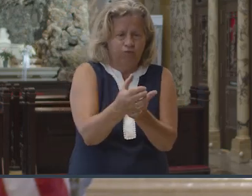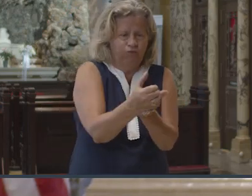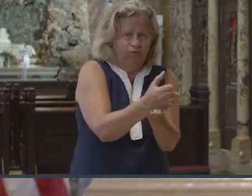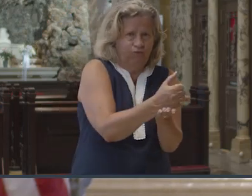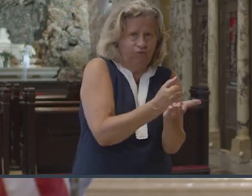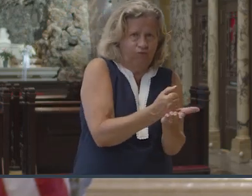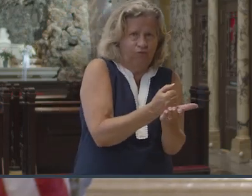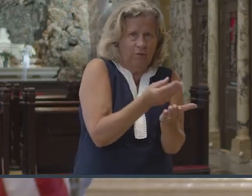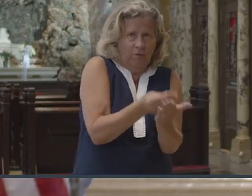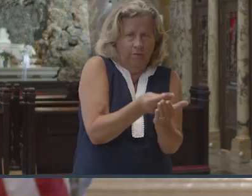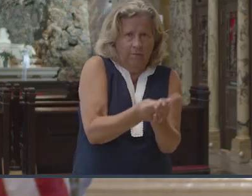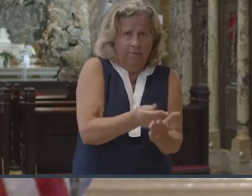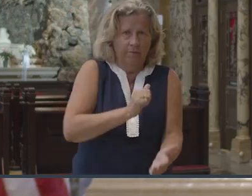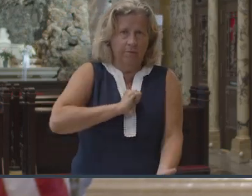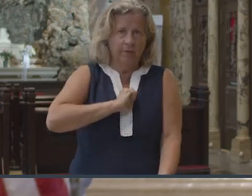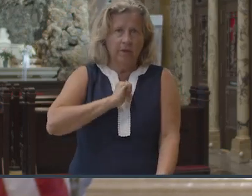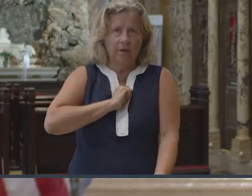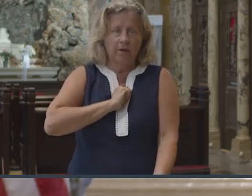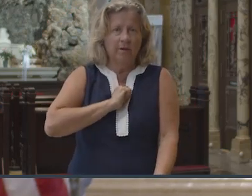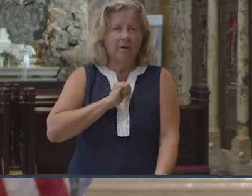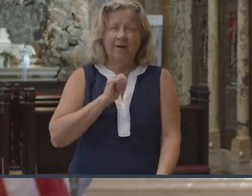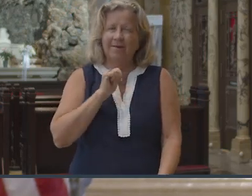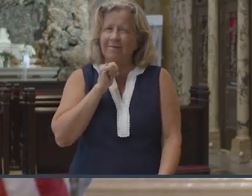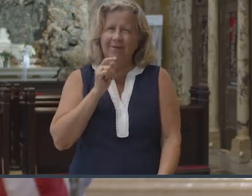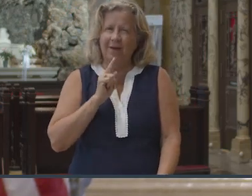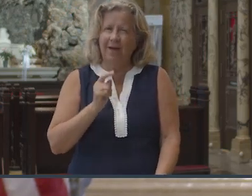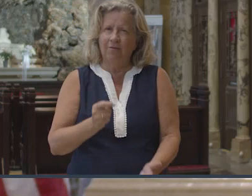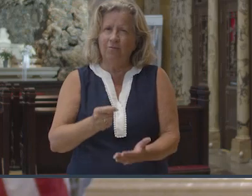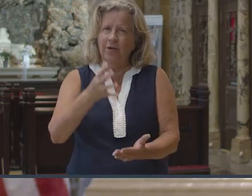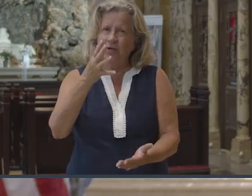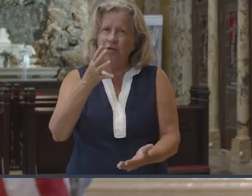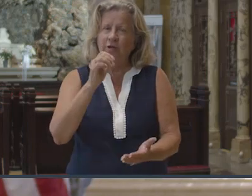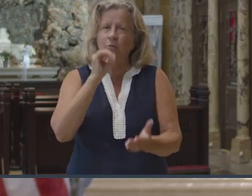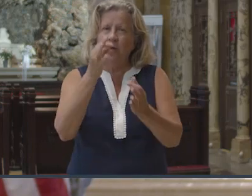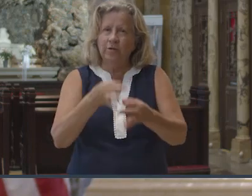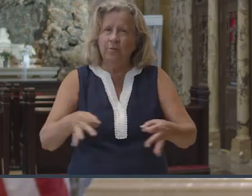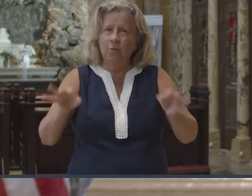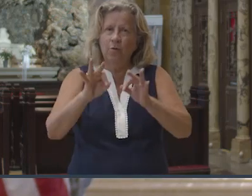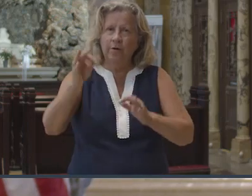themselves, but are not rich in what matters to God."